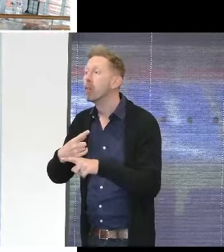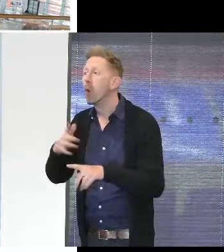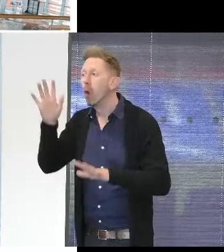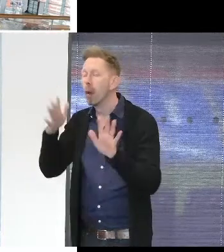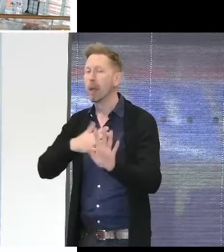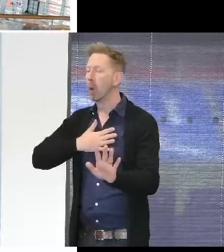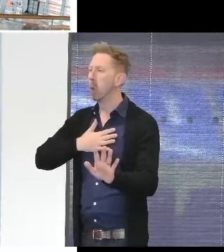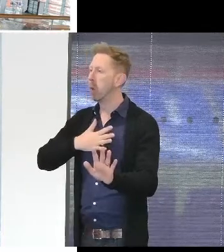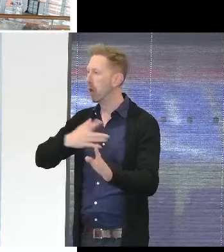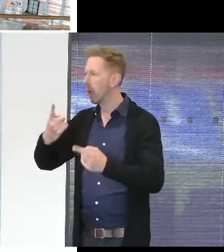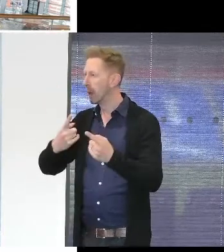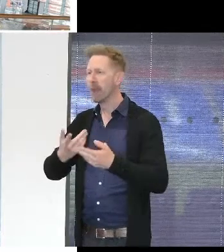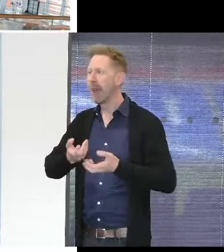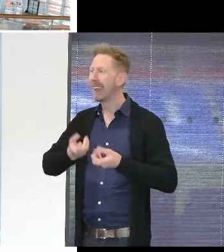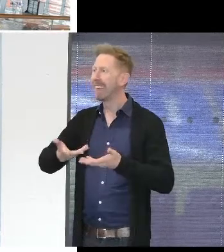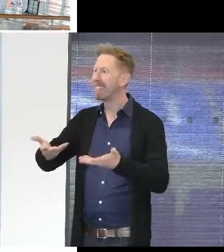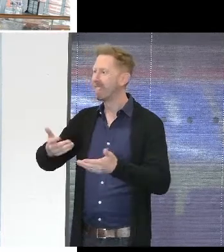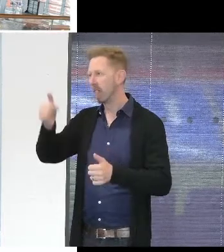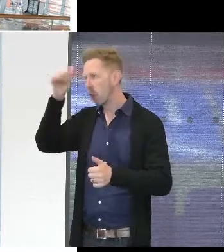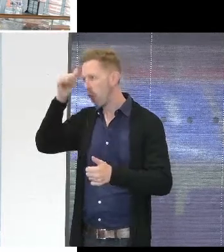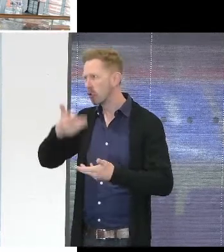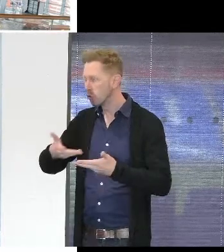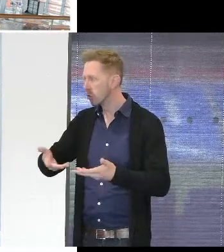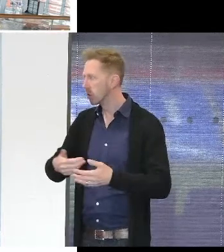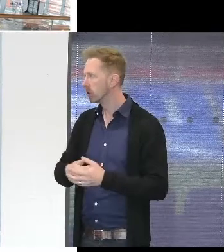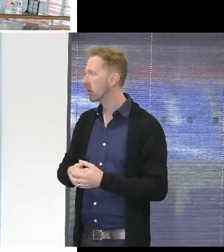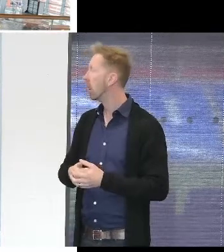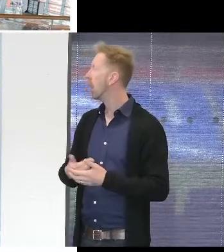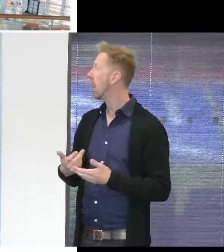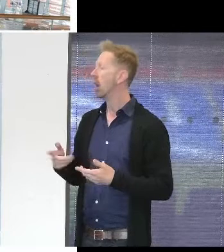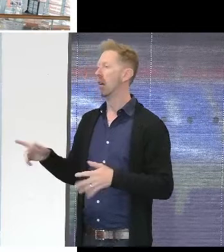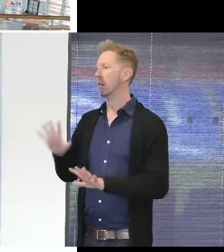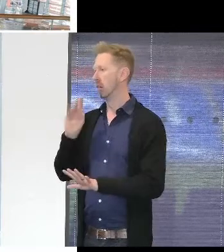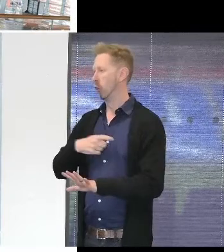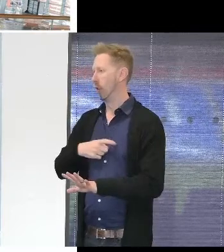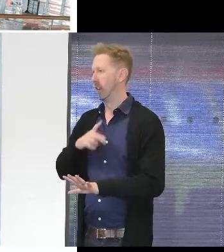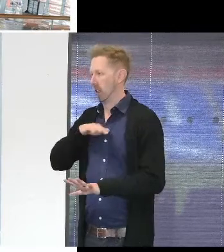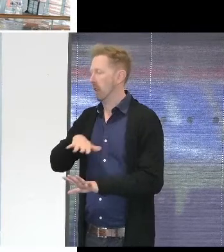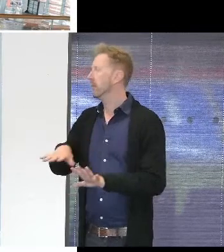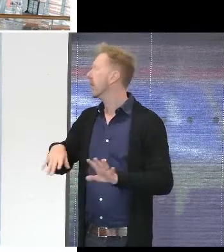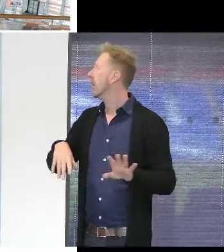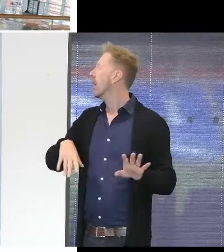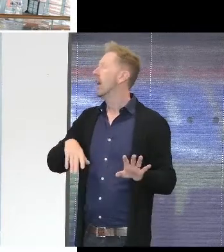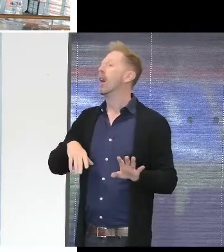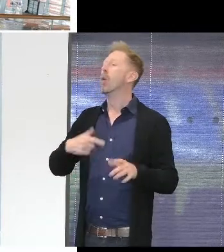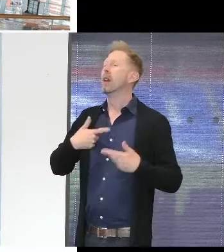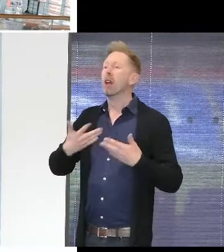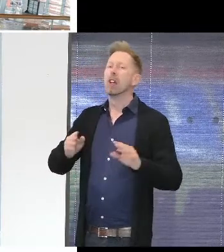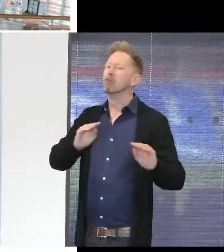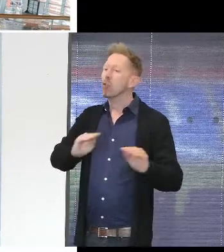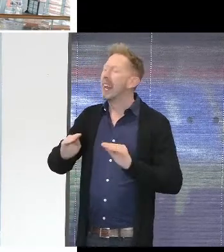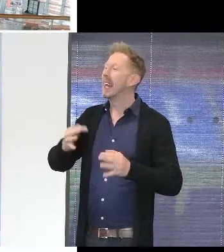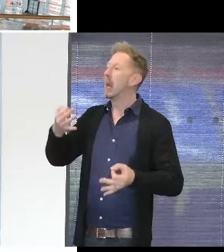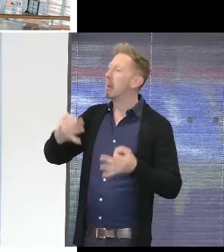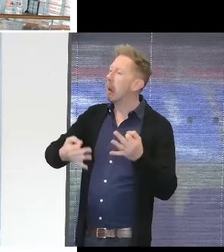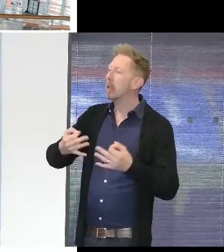people who aspire to get to the roles they're in. We offer training sessions on a broad range of things: politics, campaigning,